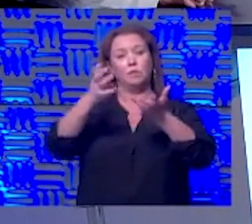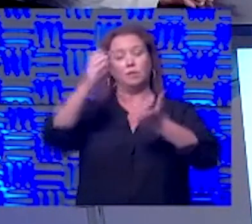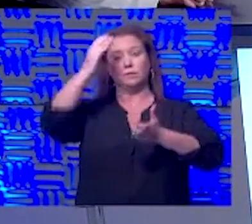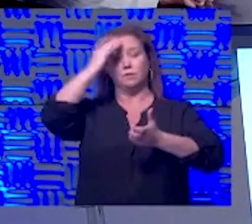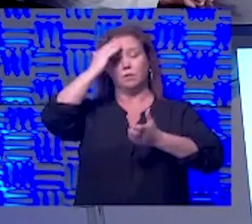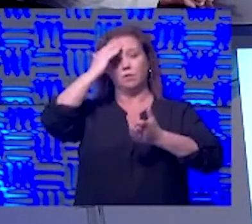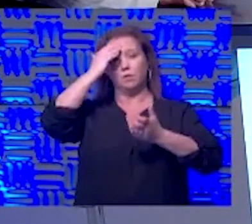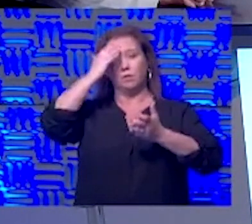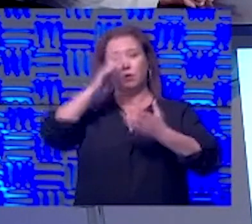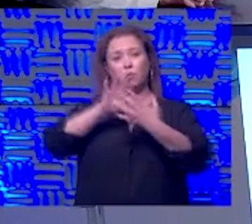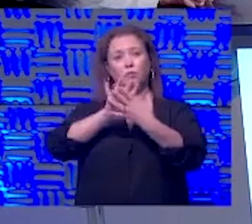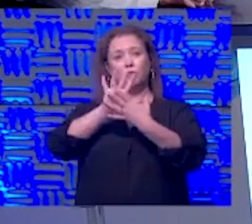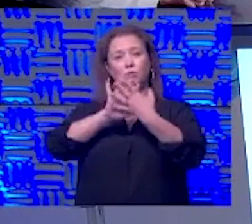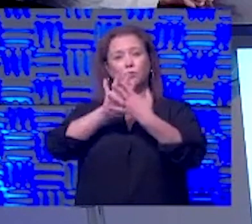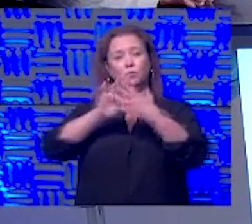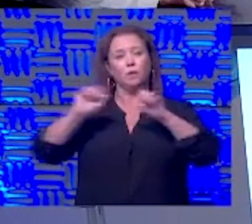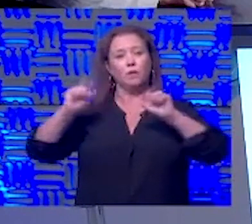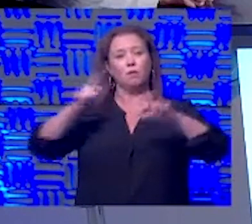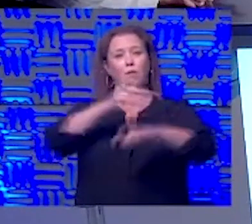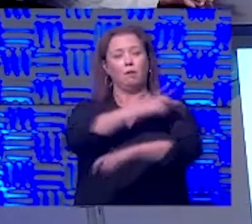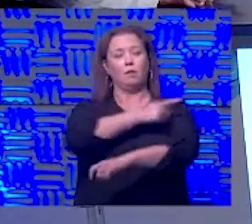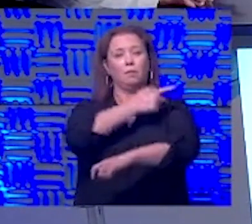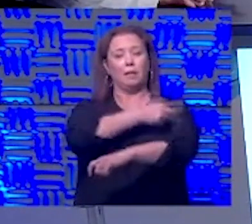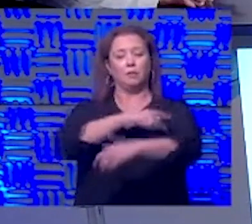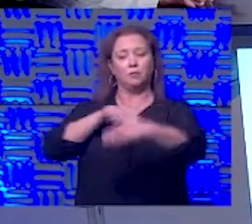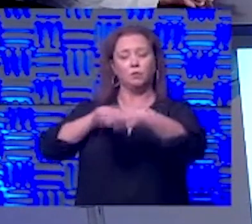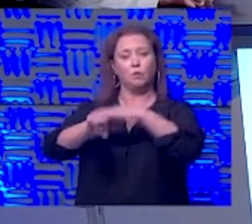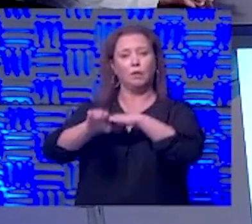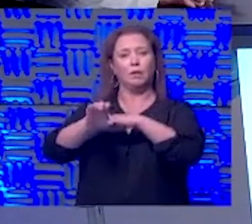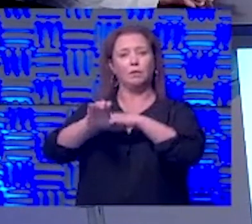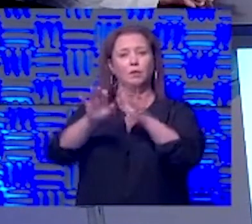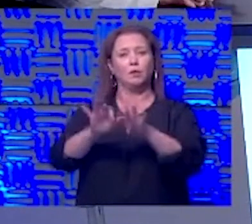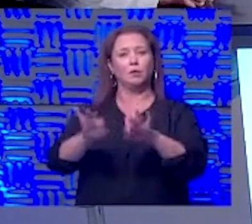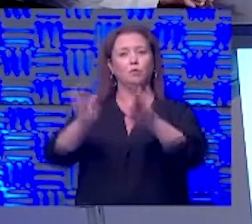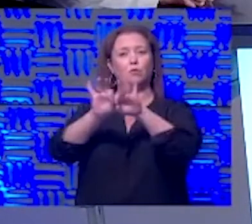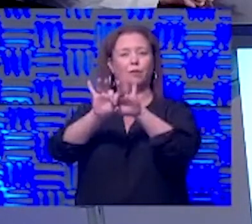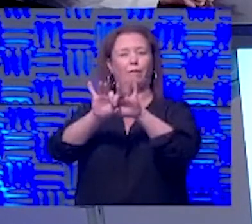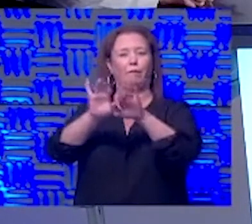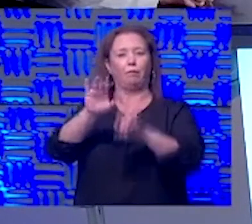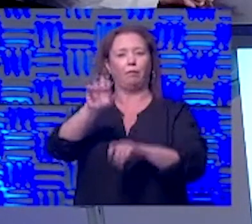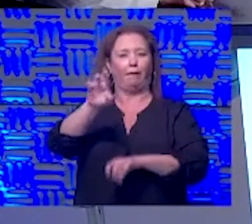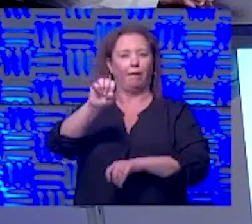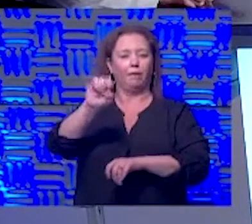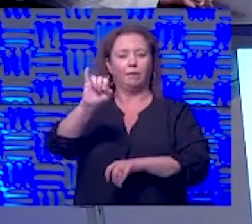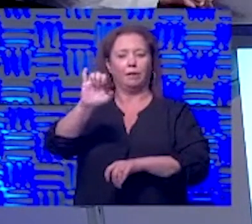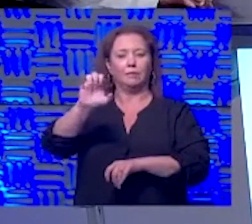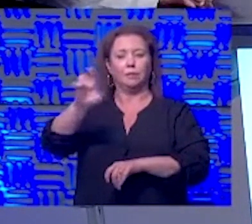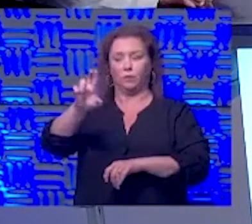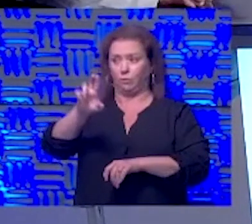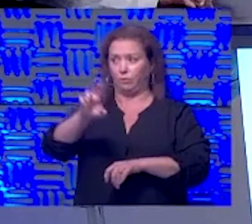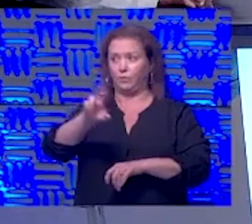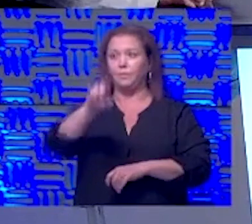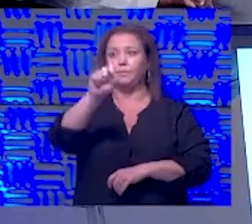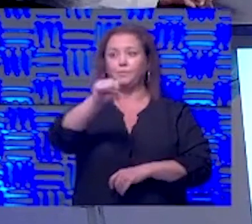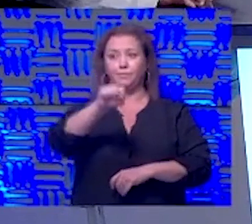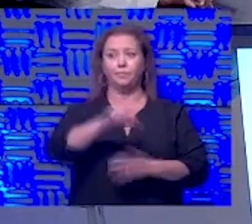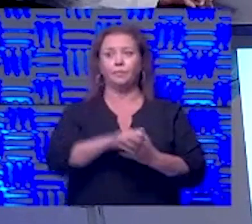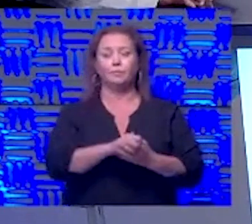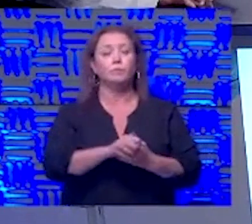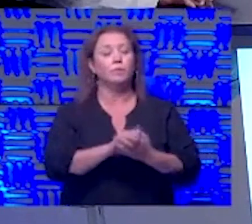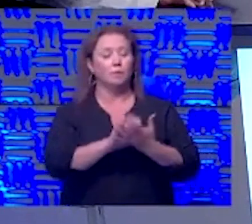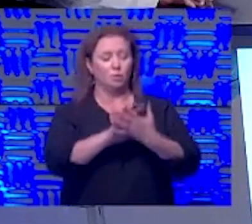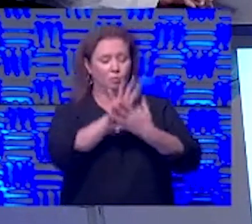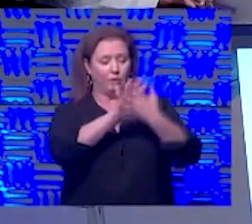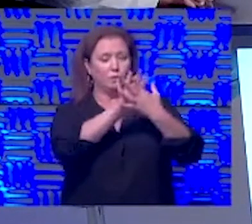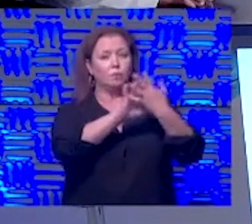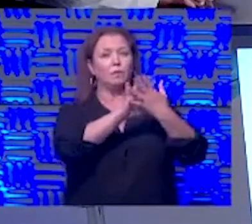you routinely screen all the patients going into critical care, i.e. ICUs? Yeah, Dana, we